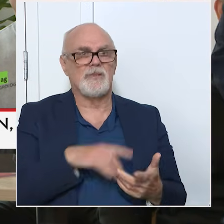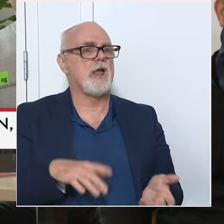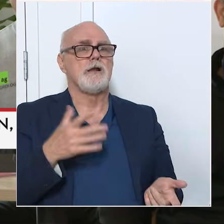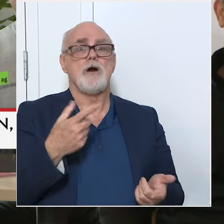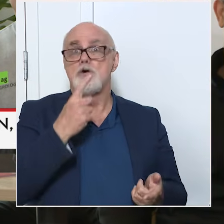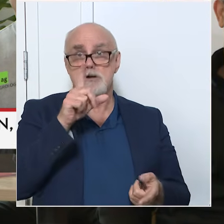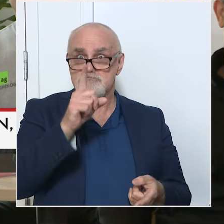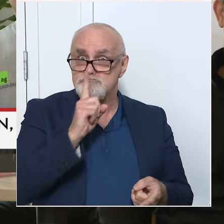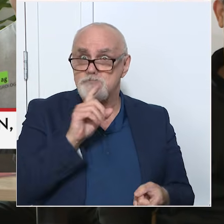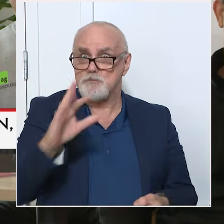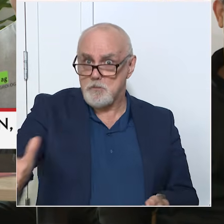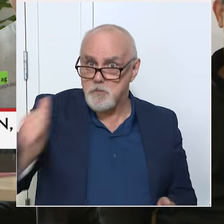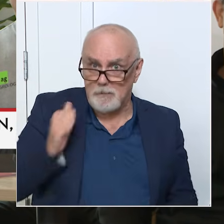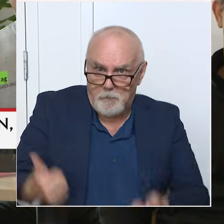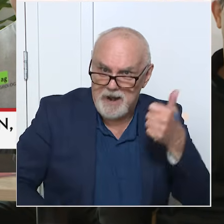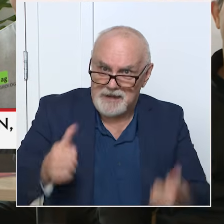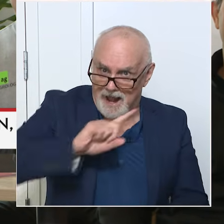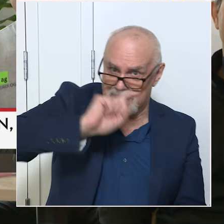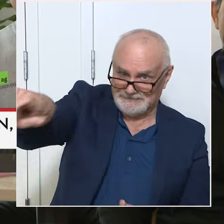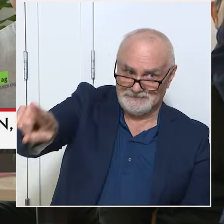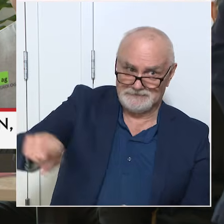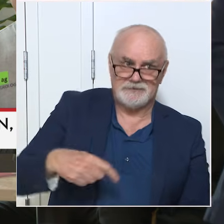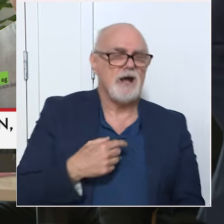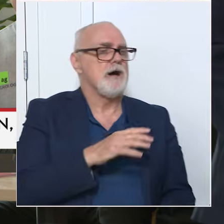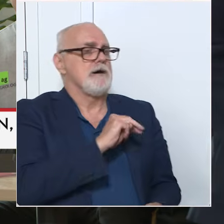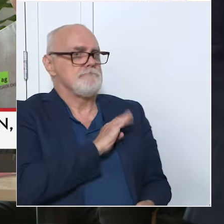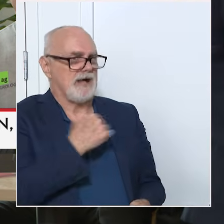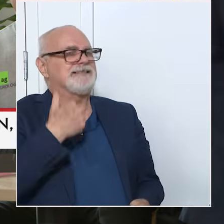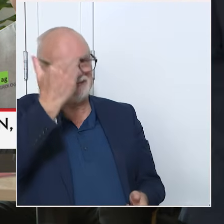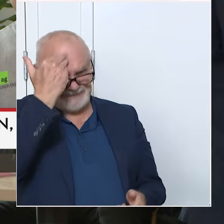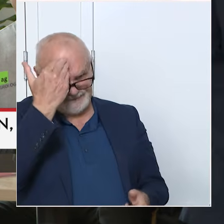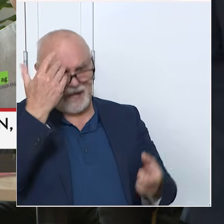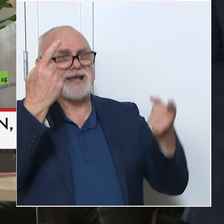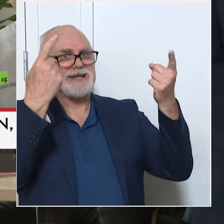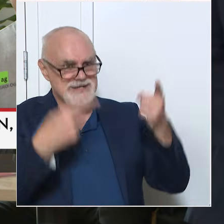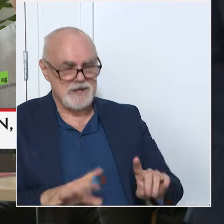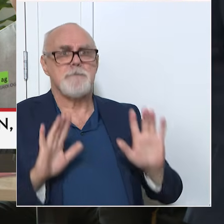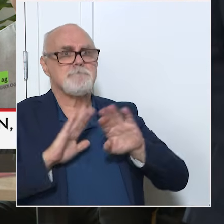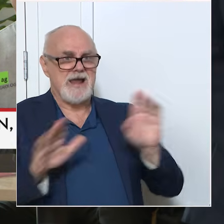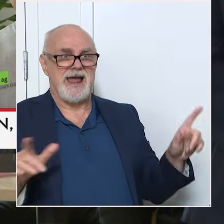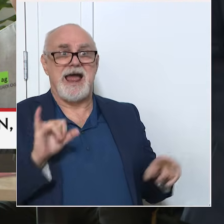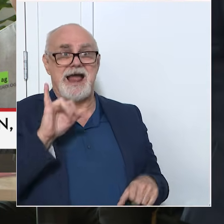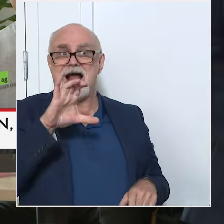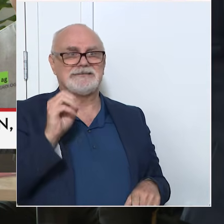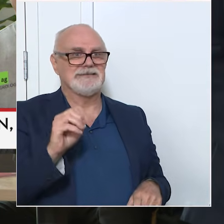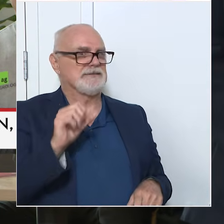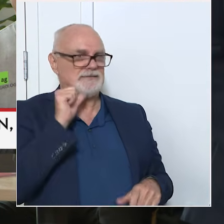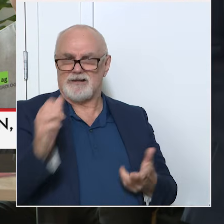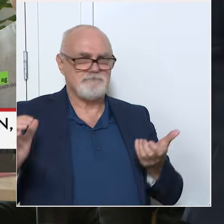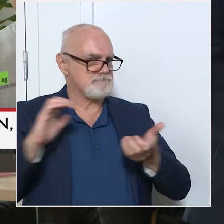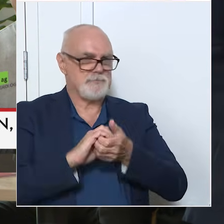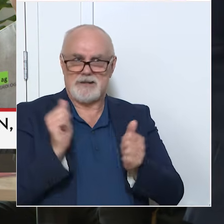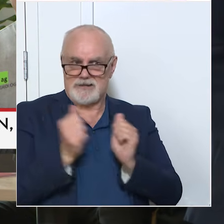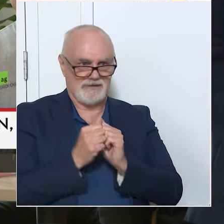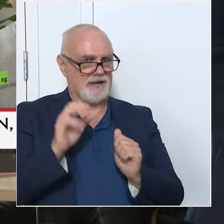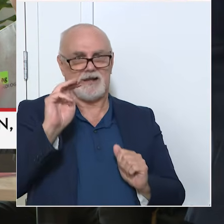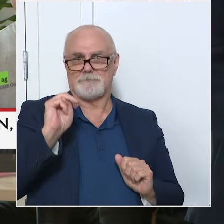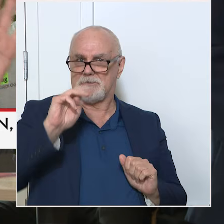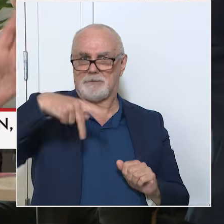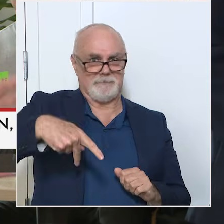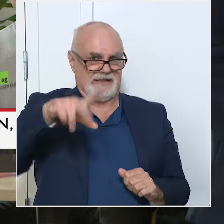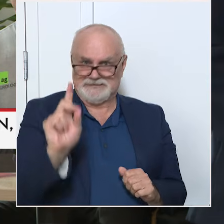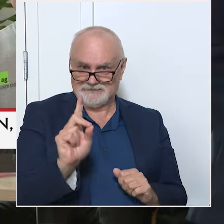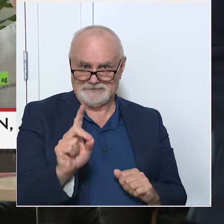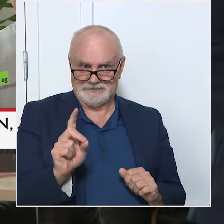been happening on the ground? I am aware of what's been happening on the ground, and ICE is not patrolling with MPD. If